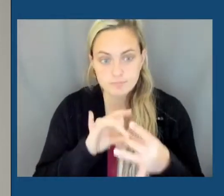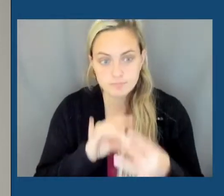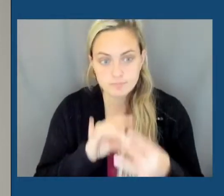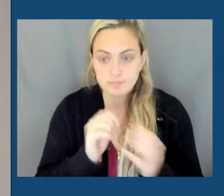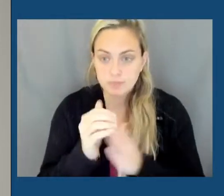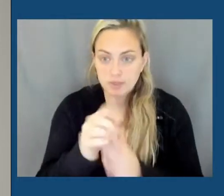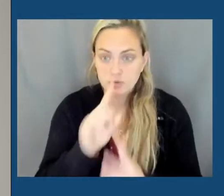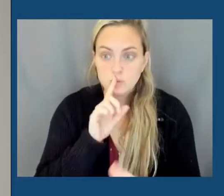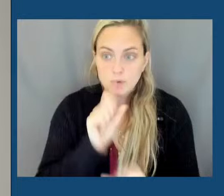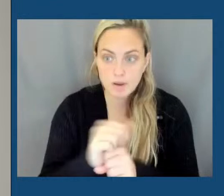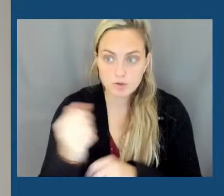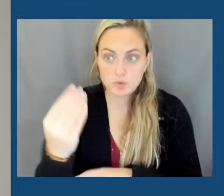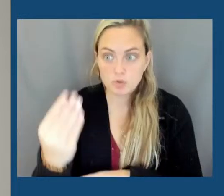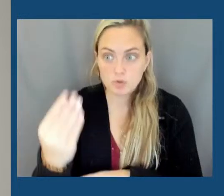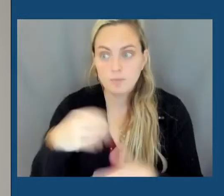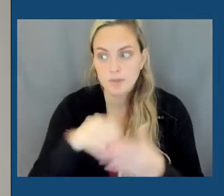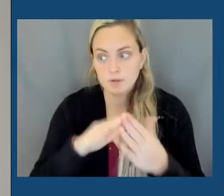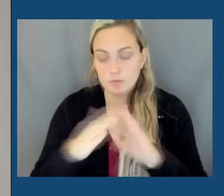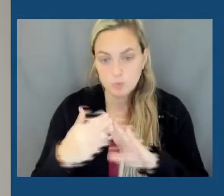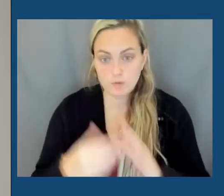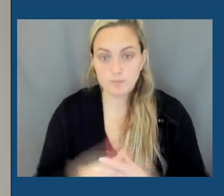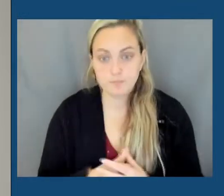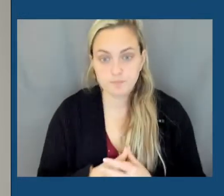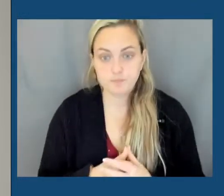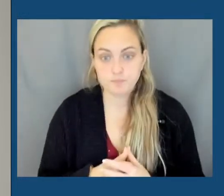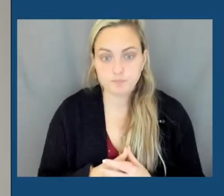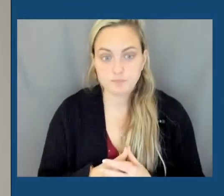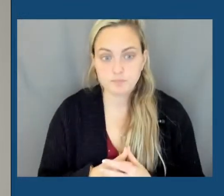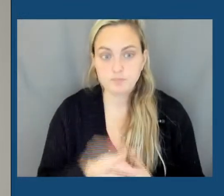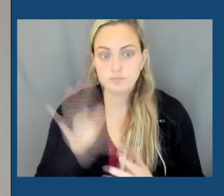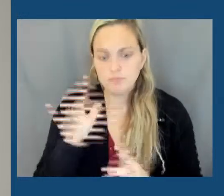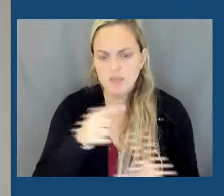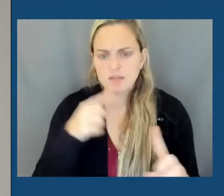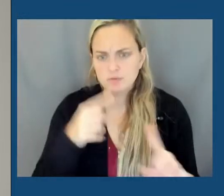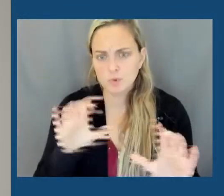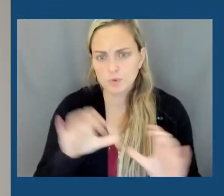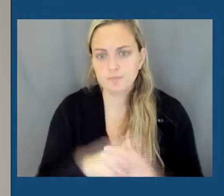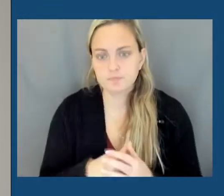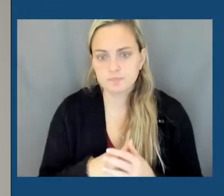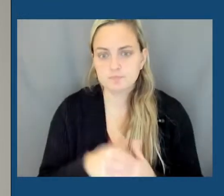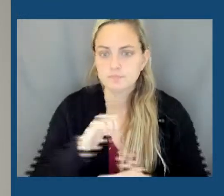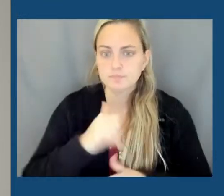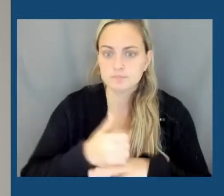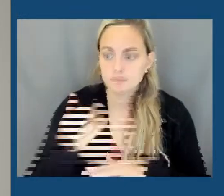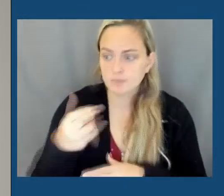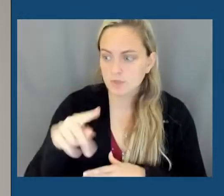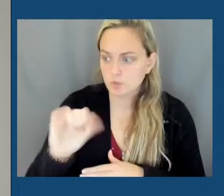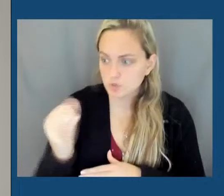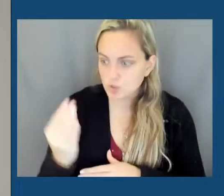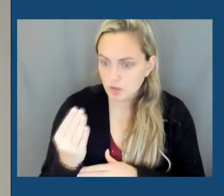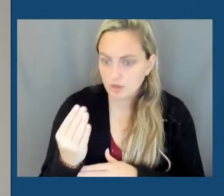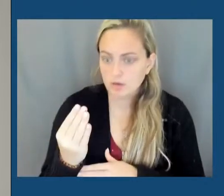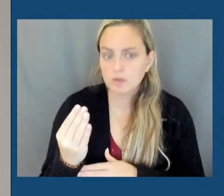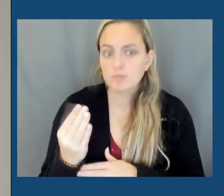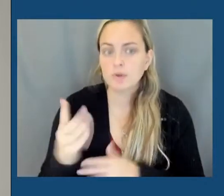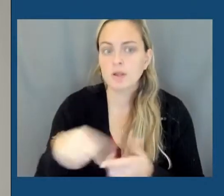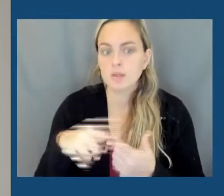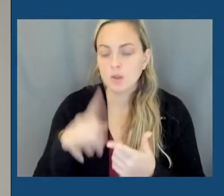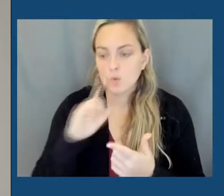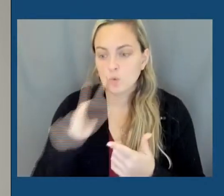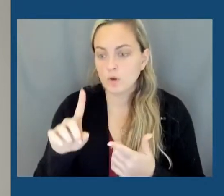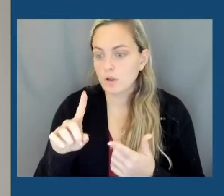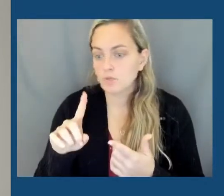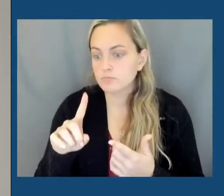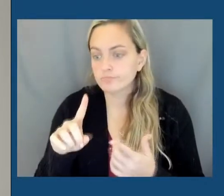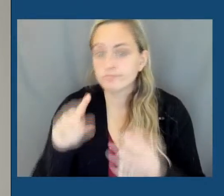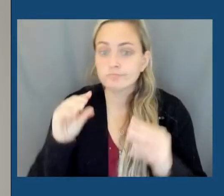actual job in my community. And so that's what we're doing here. We're creating the CHIPS jobs, and they will go to students who can